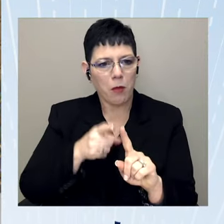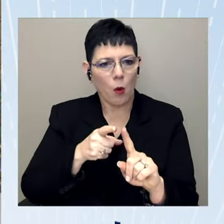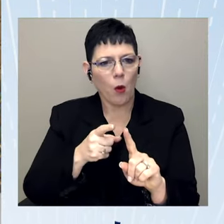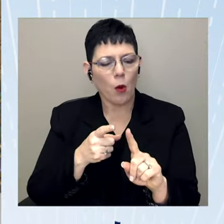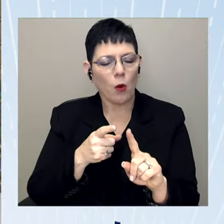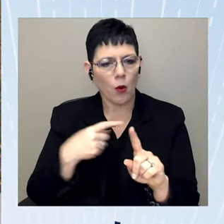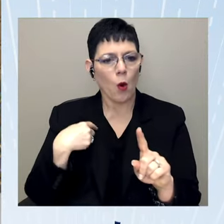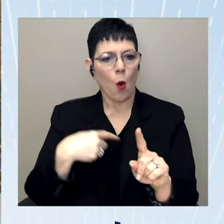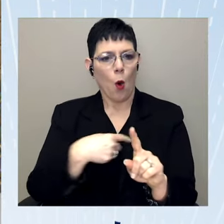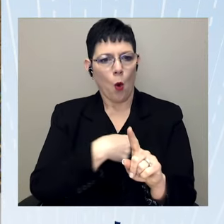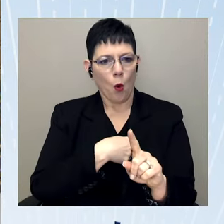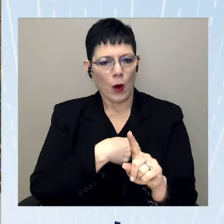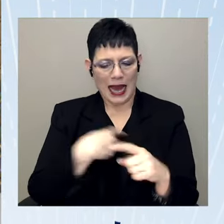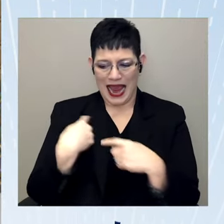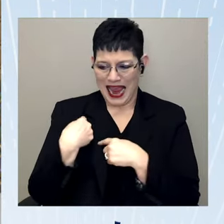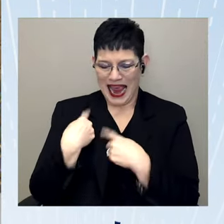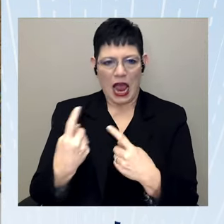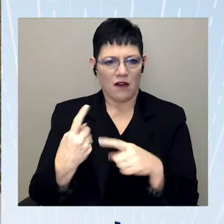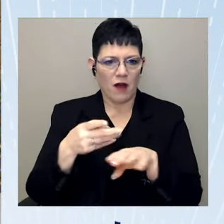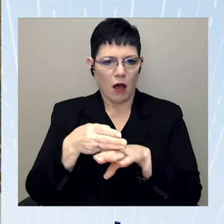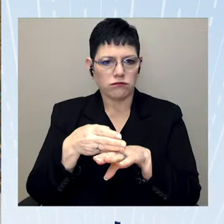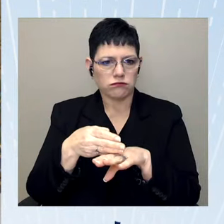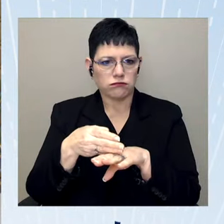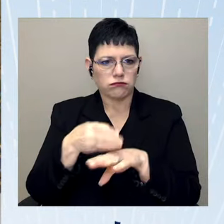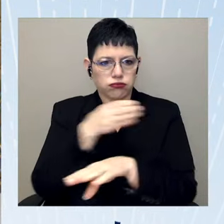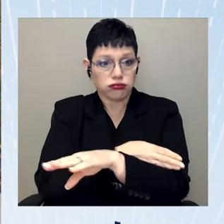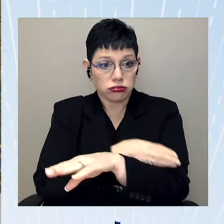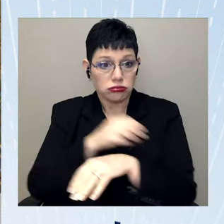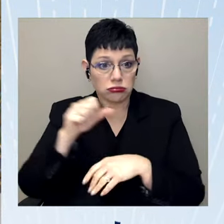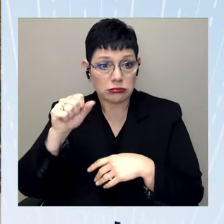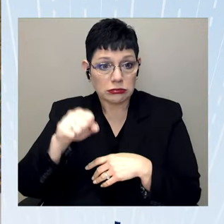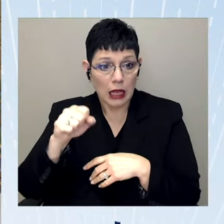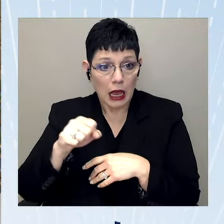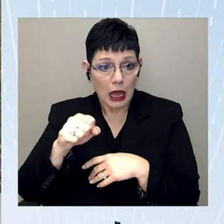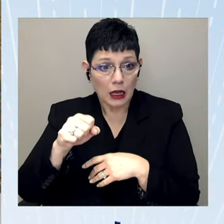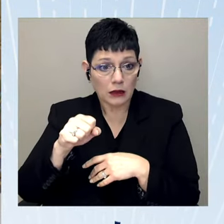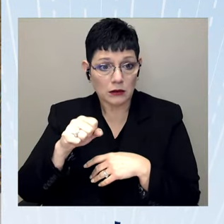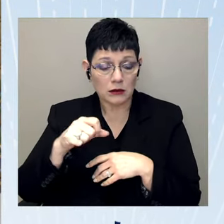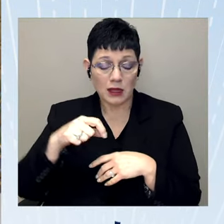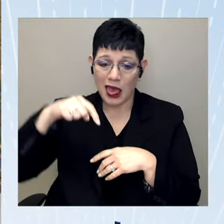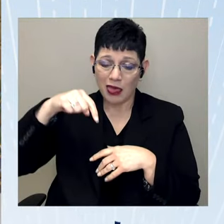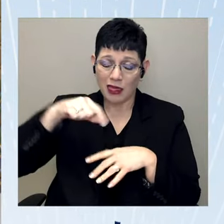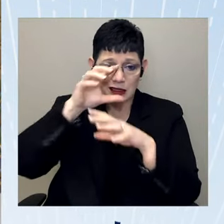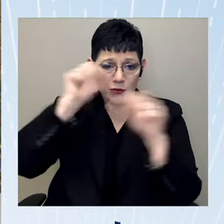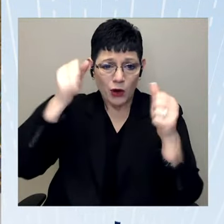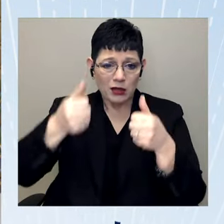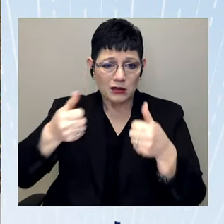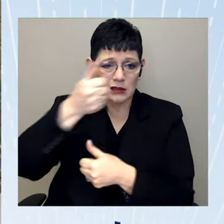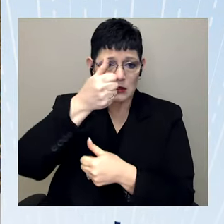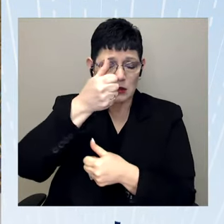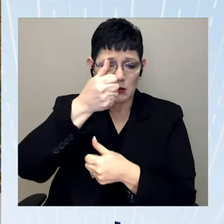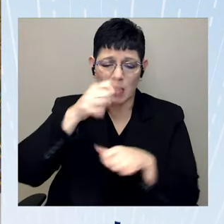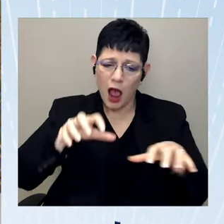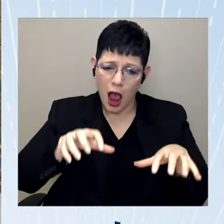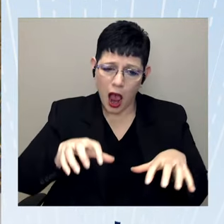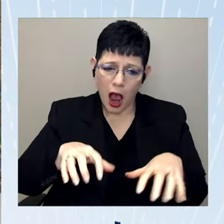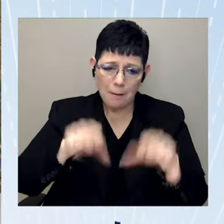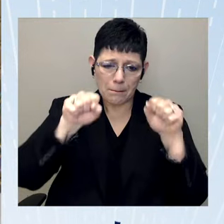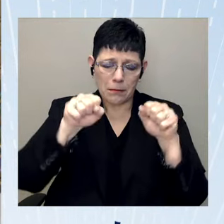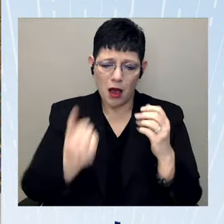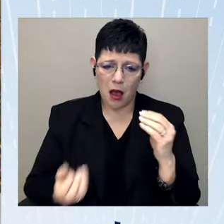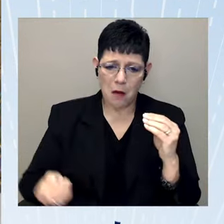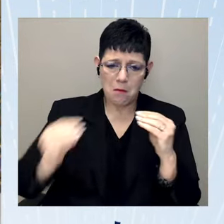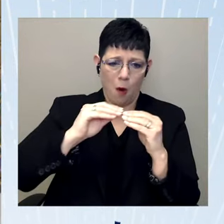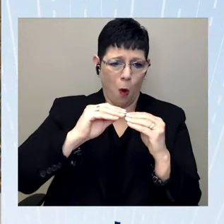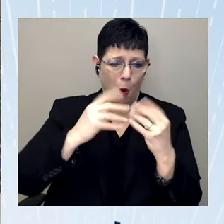made incredible progress. This administration has done more than any administration ever on